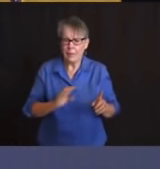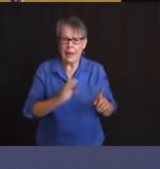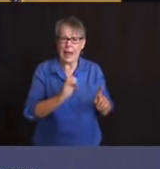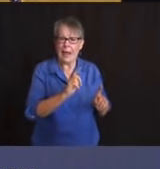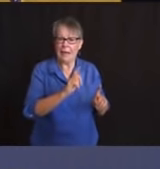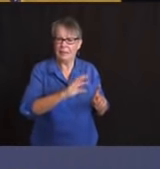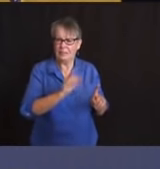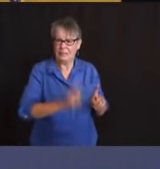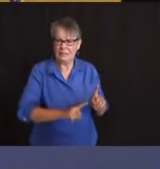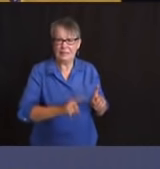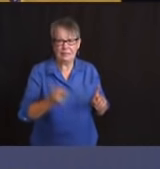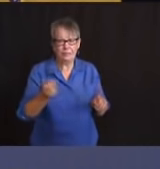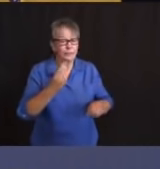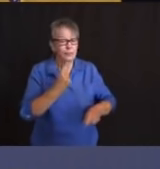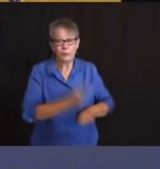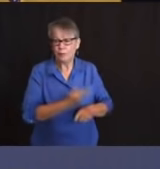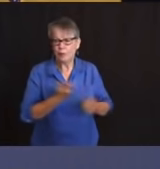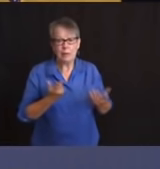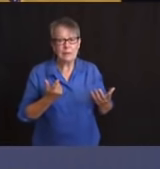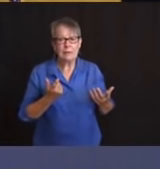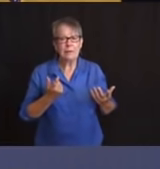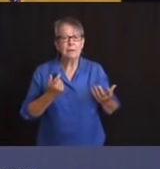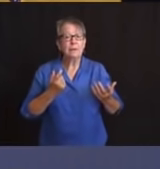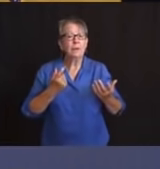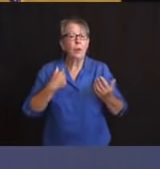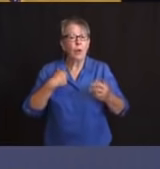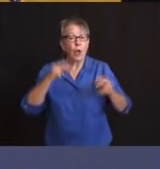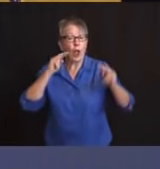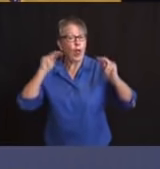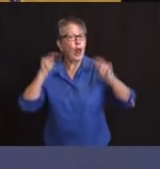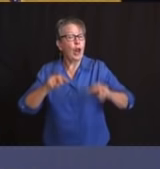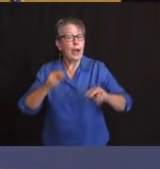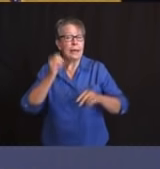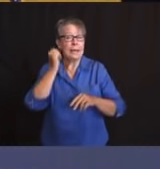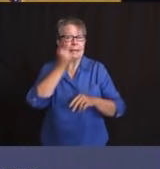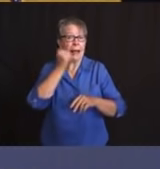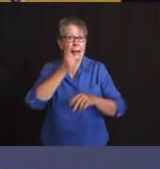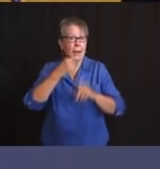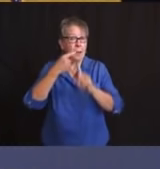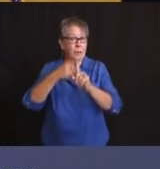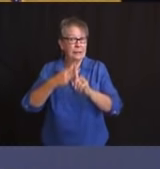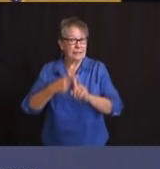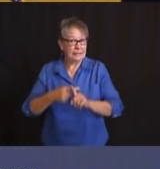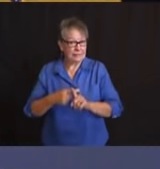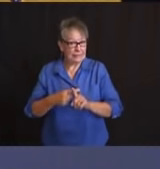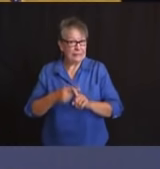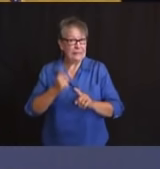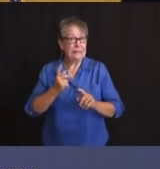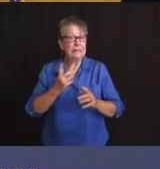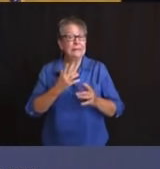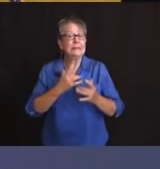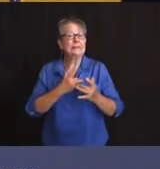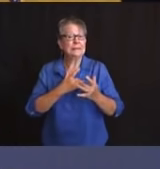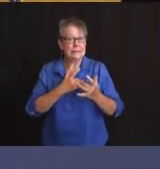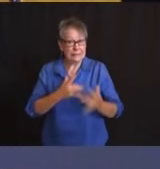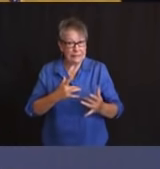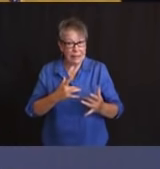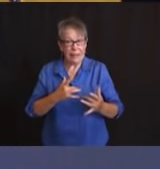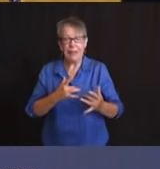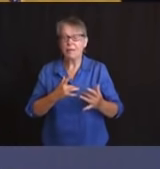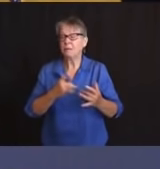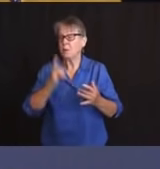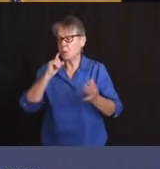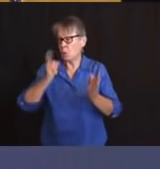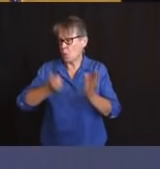spot positivity rates, we tend to see them highest on Wednesdays and Thursdays, which means tomorrow I expect to probably go up a little bit more because they're